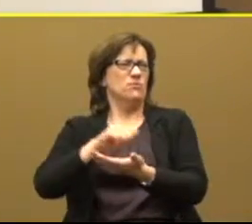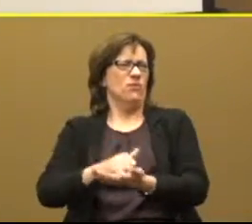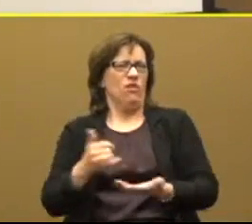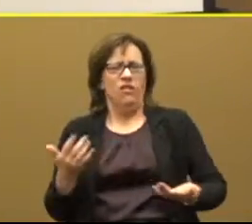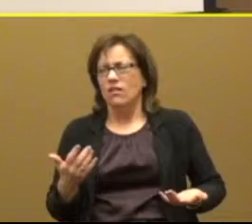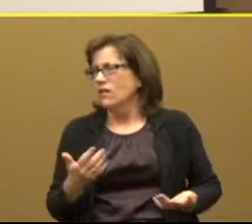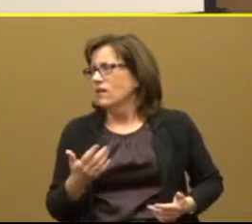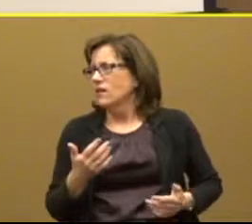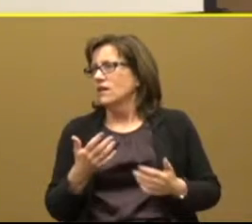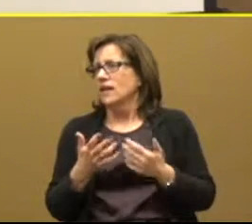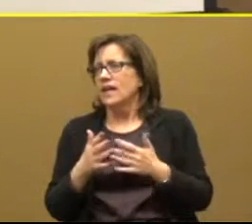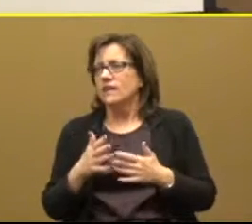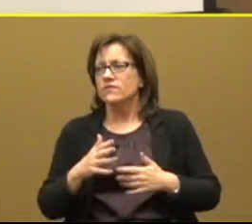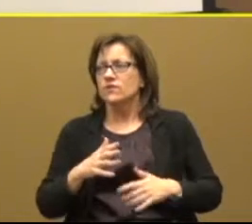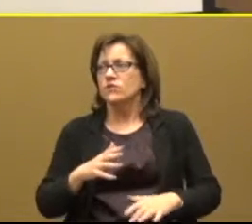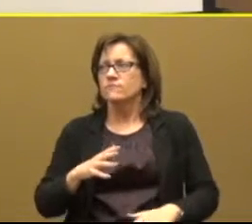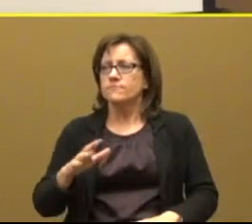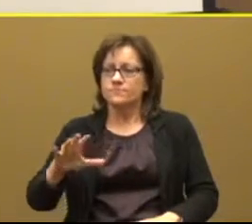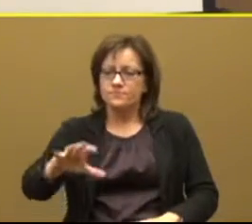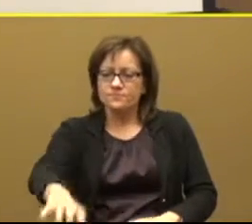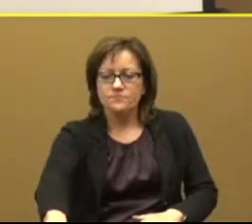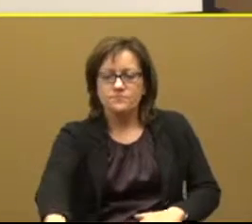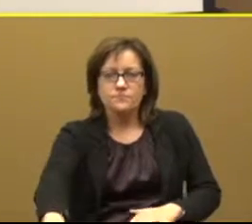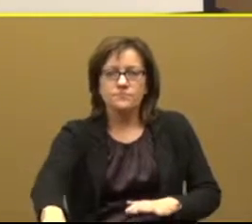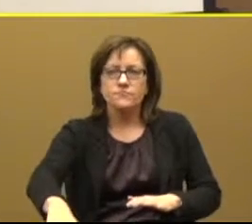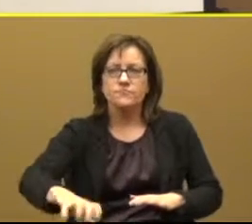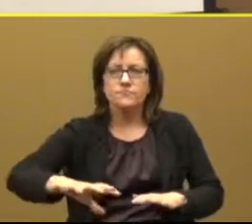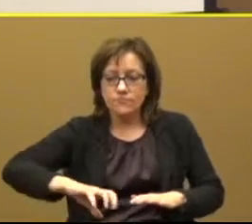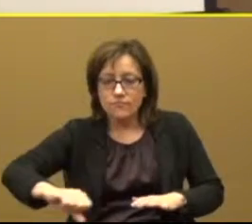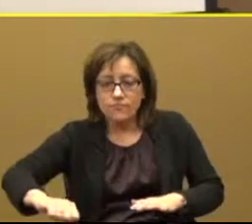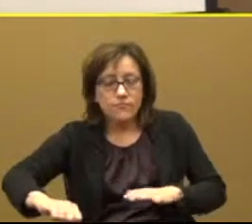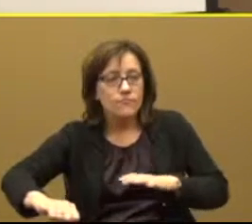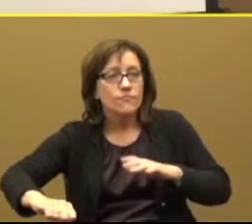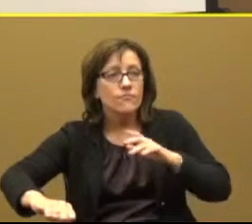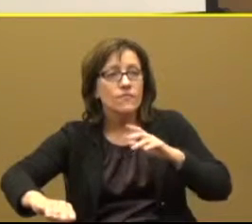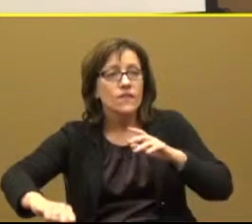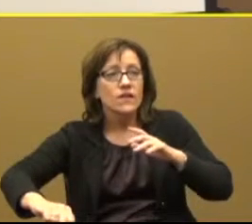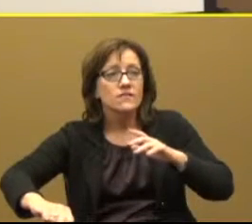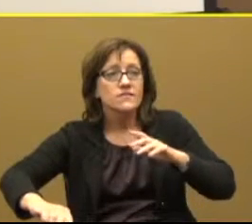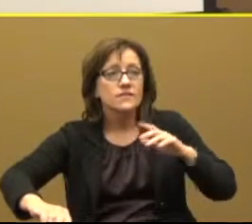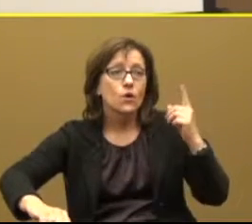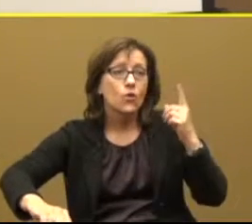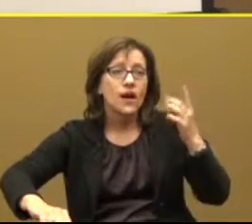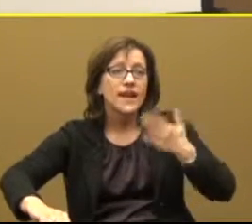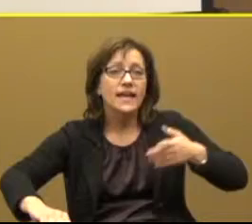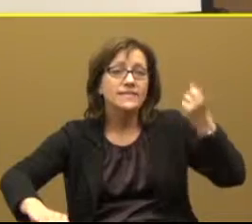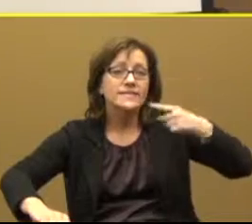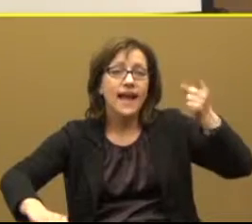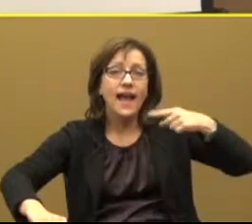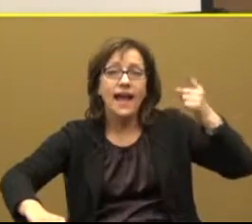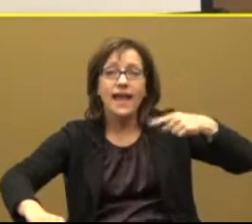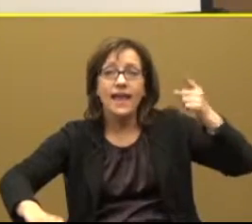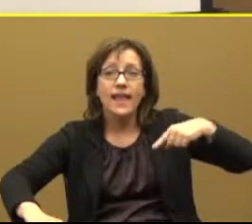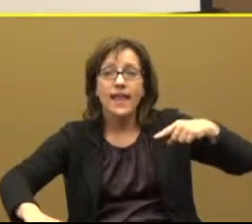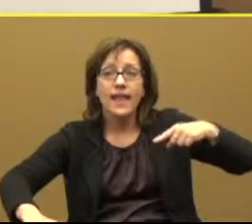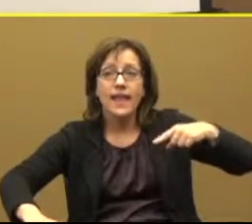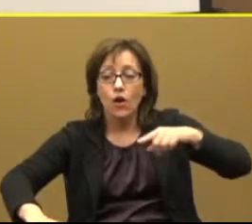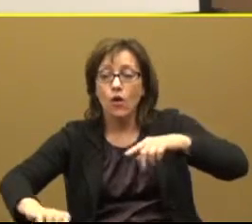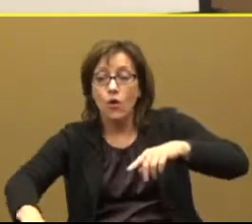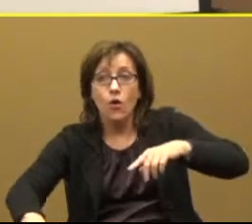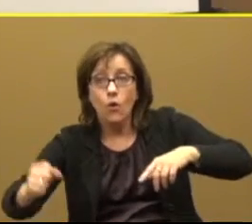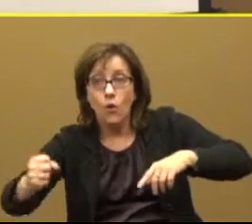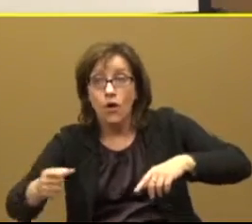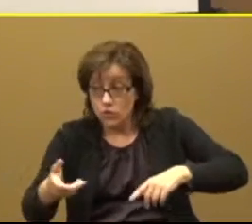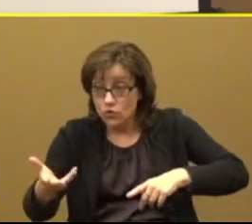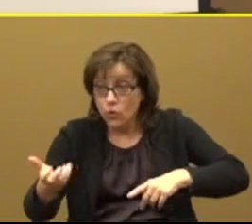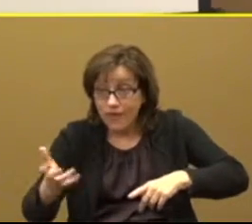once you once you get their hand there, then you kind of have to one-handed sign, pause, sign, oh, you